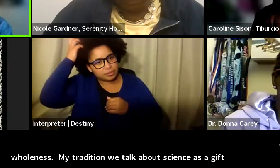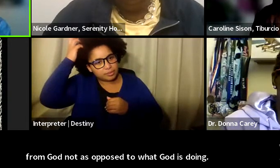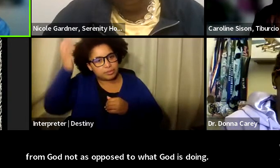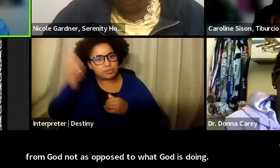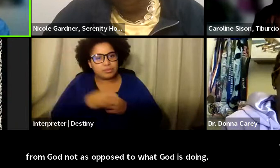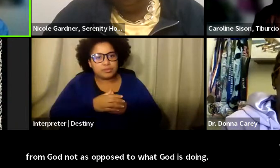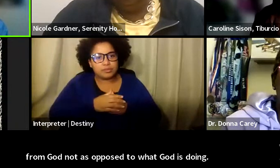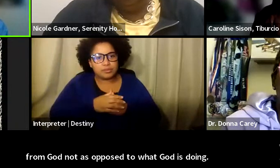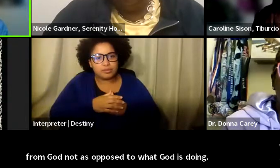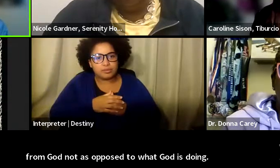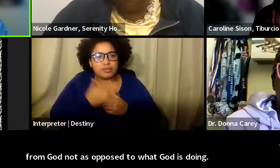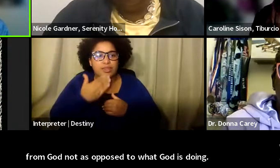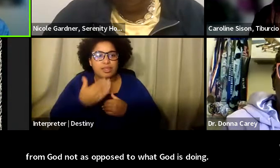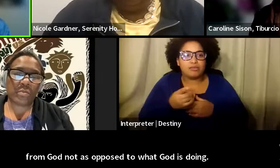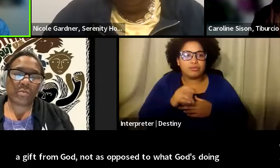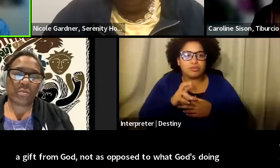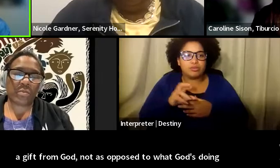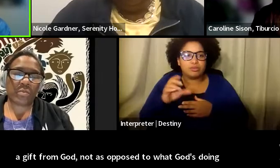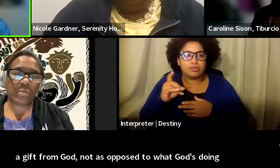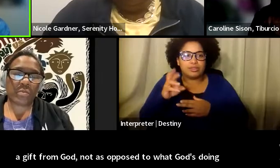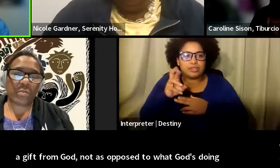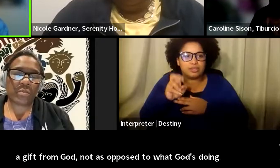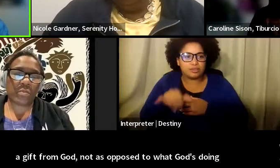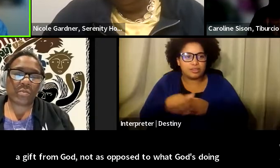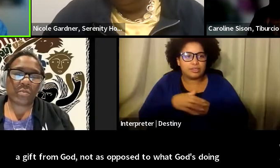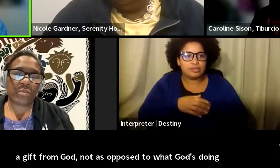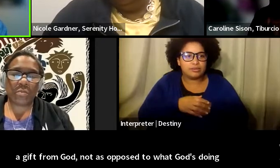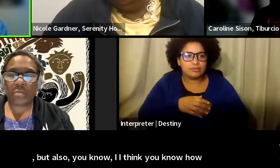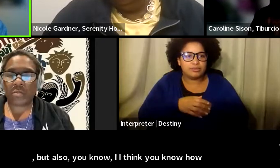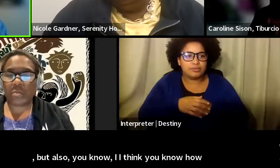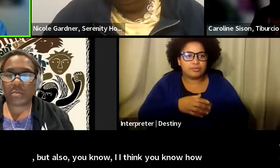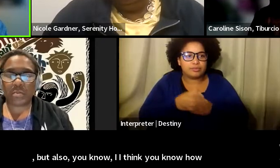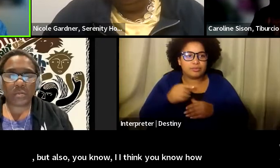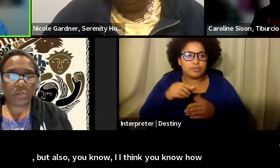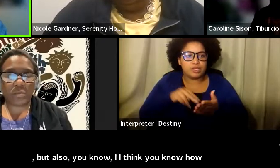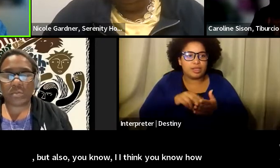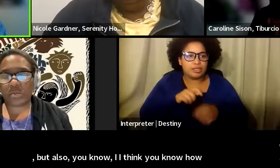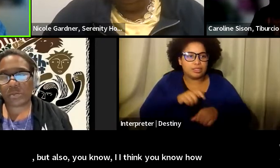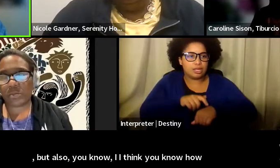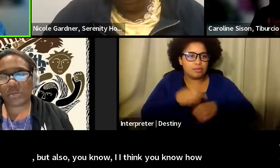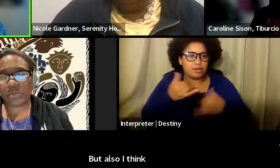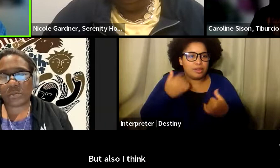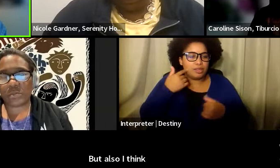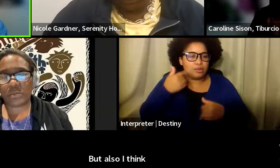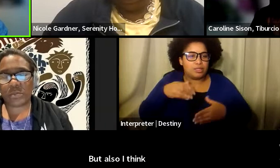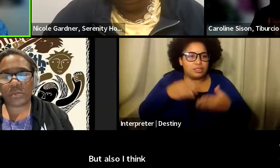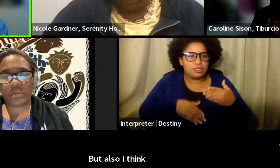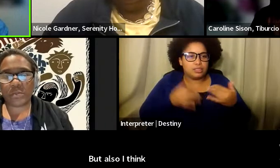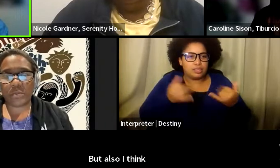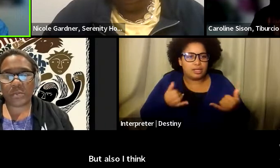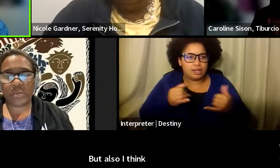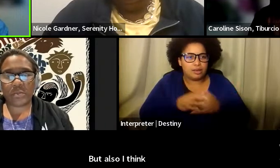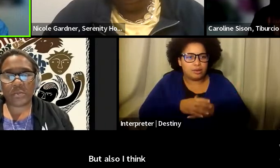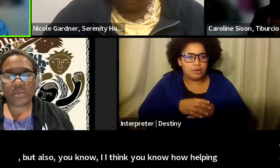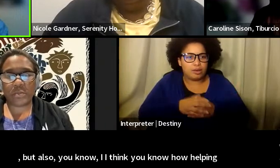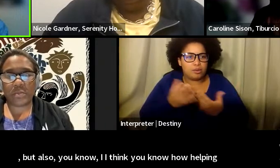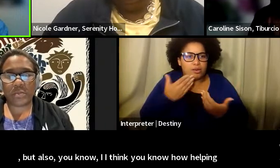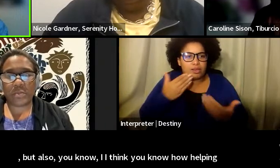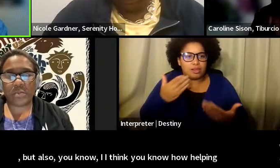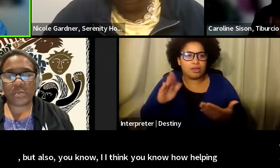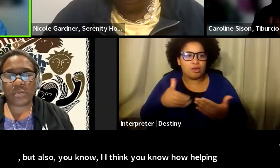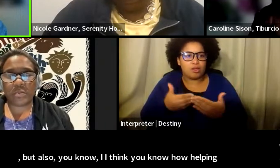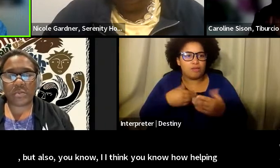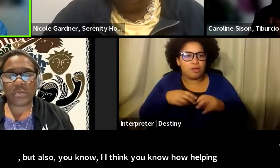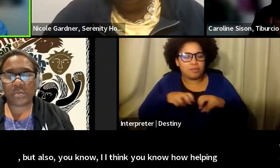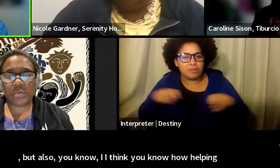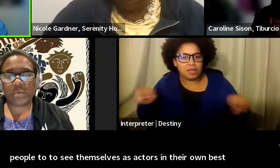Thank you, Dr. Carey. I'm just looking at the time here. I think we have to wrap up, and I just want to thank all our panelists,